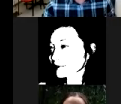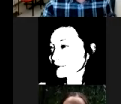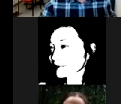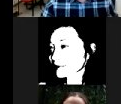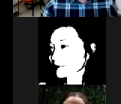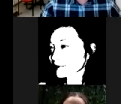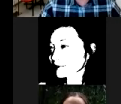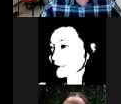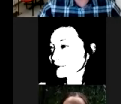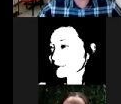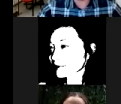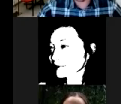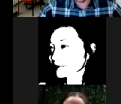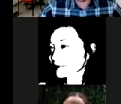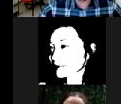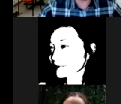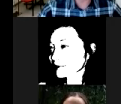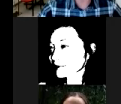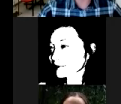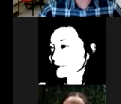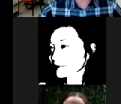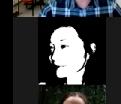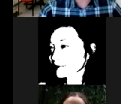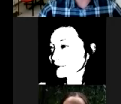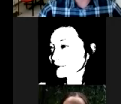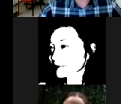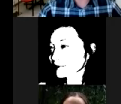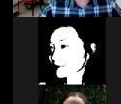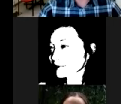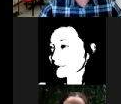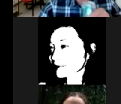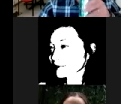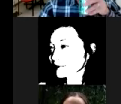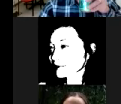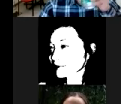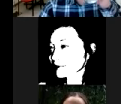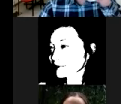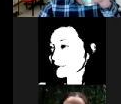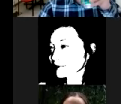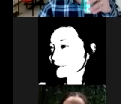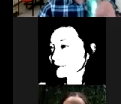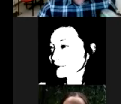cell types are changing and over what time course. So to start off here.